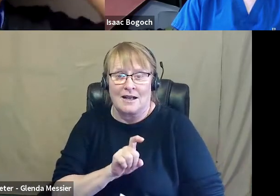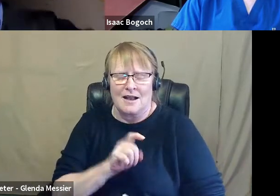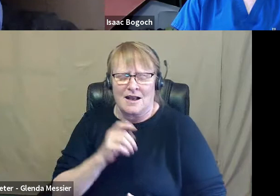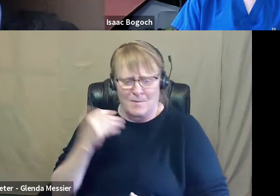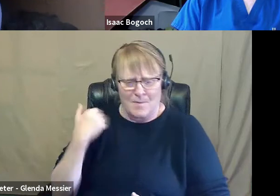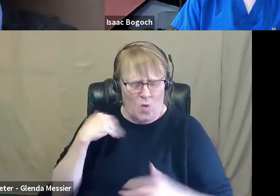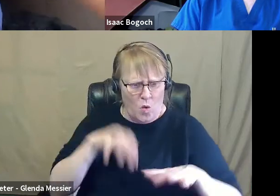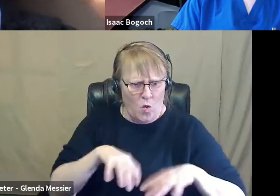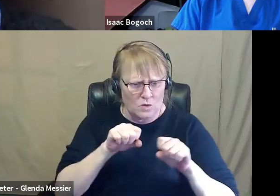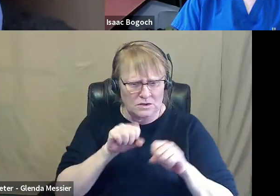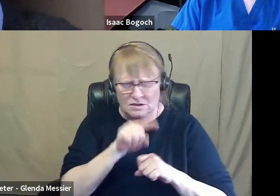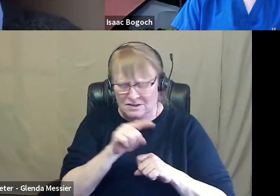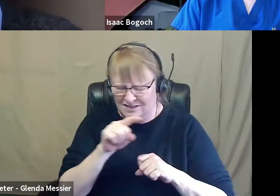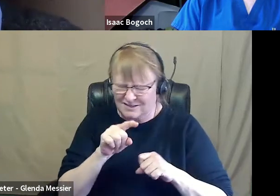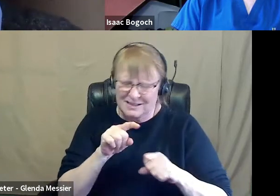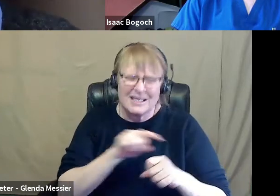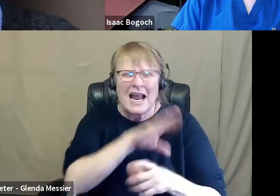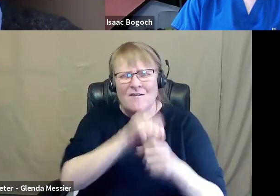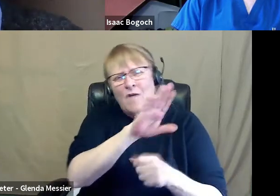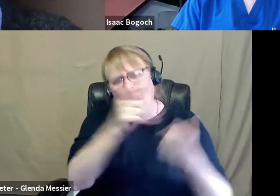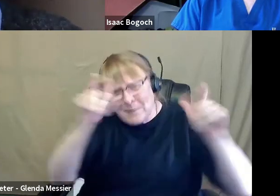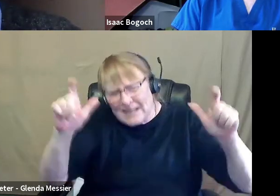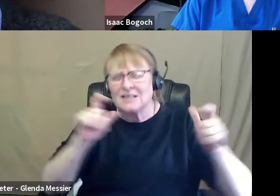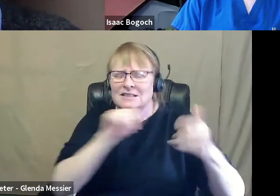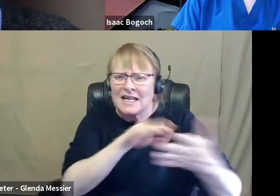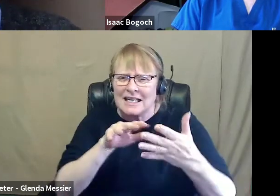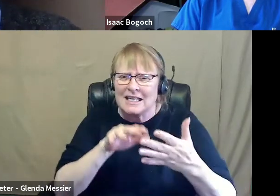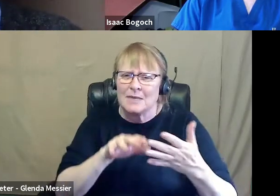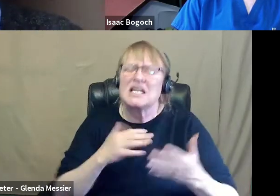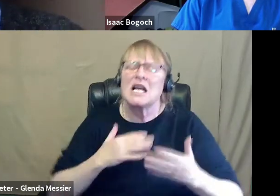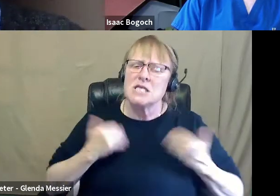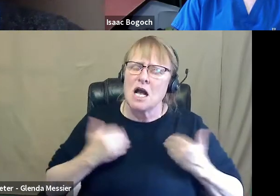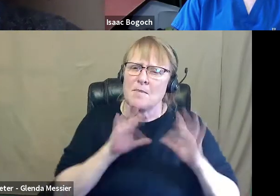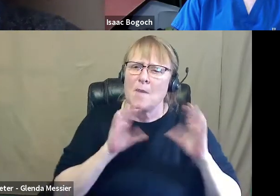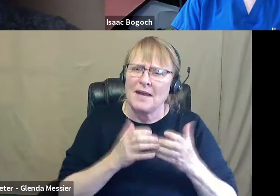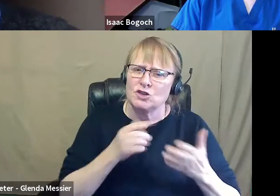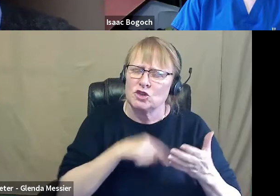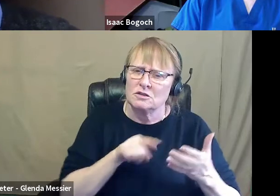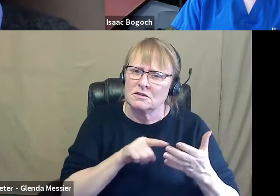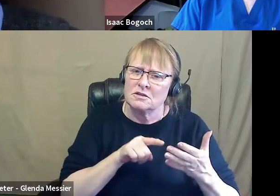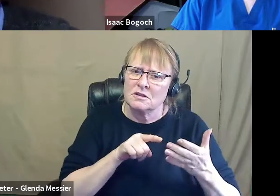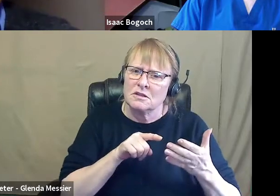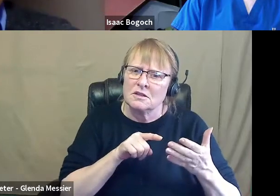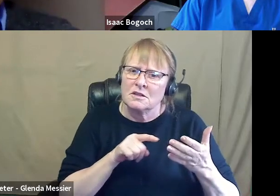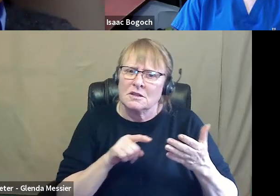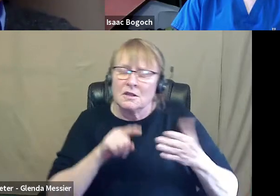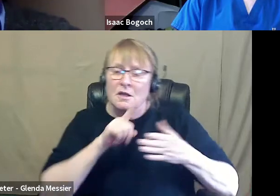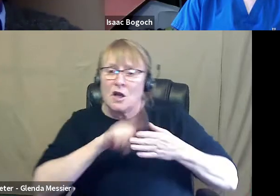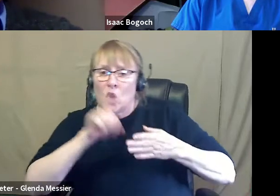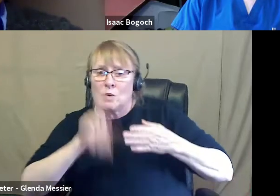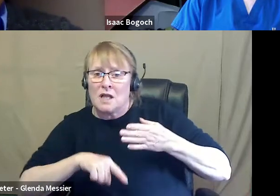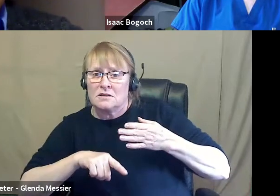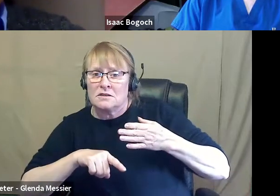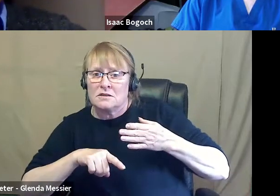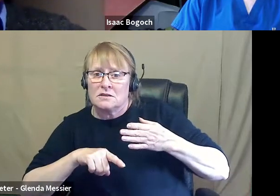It was part of their larger study, relatively small numbers, a very young population. They found the results weren't great in terms